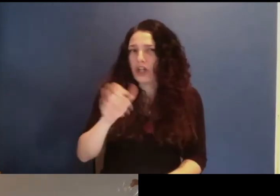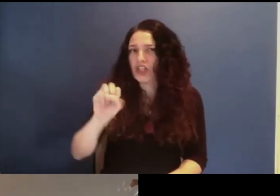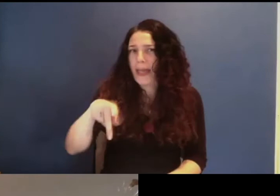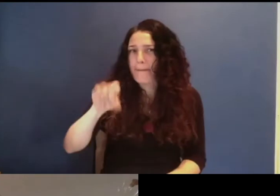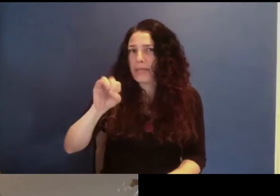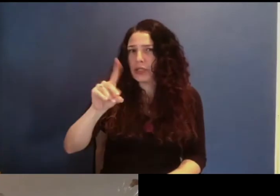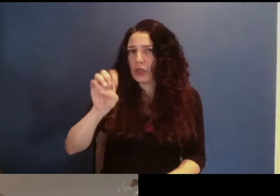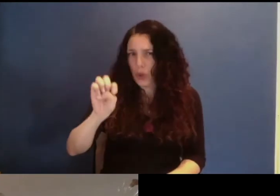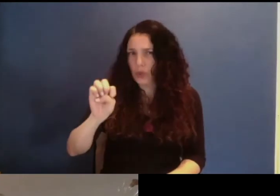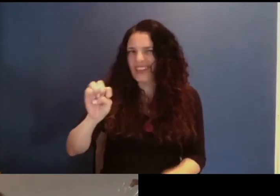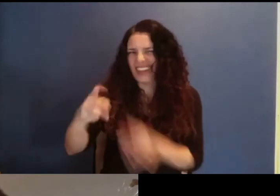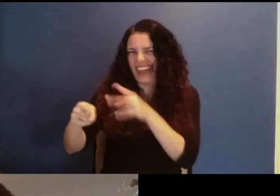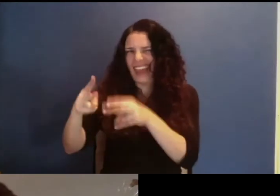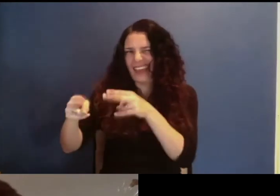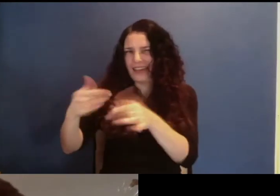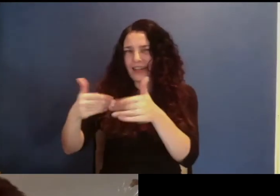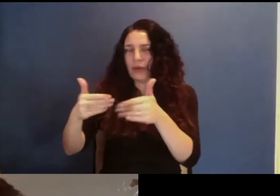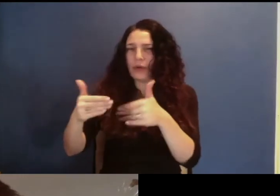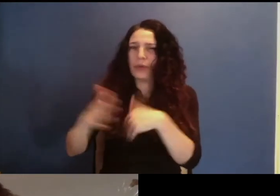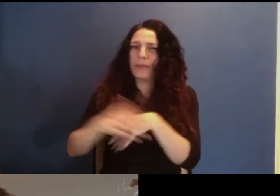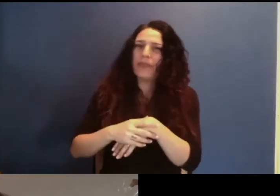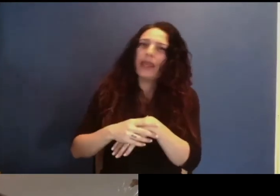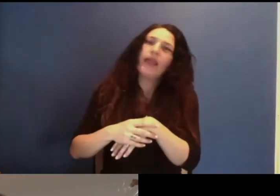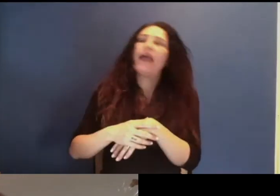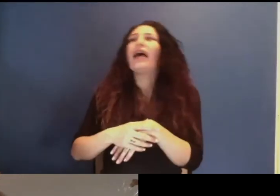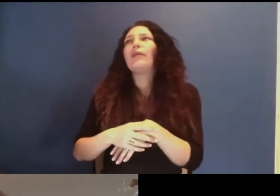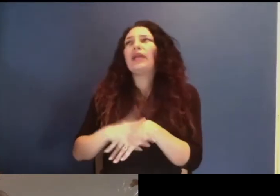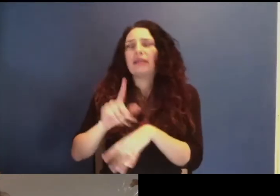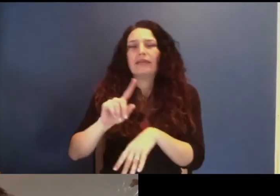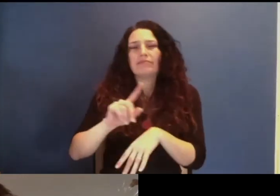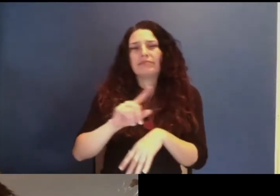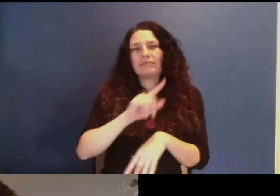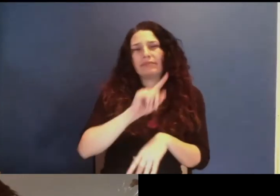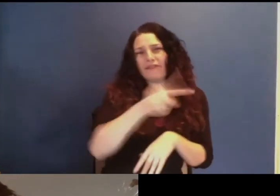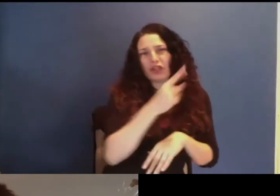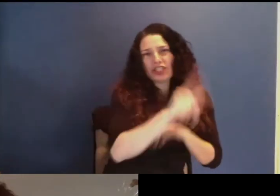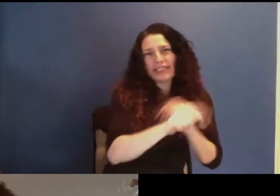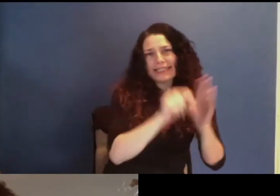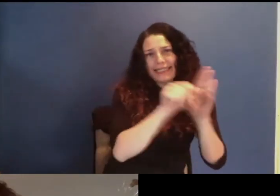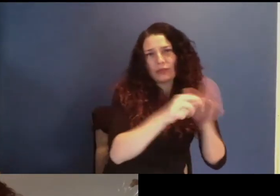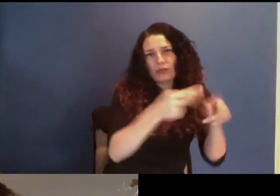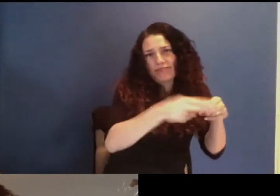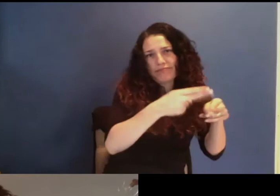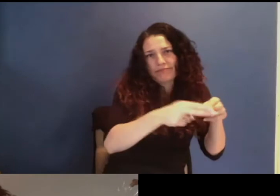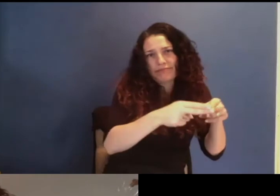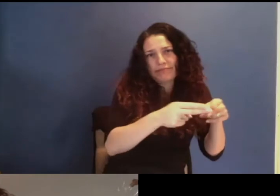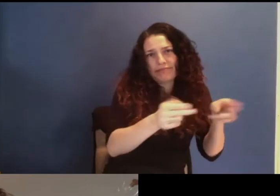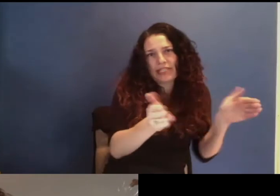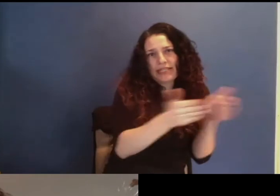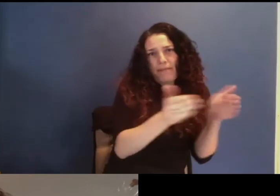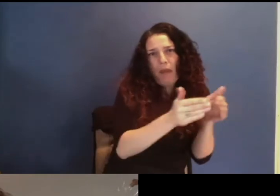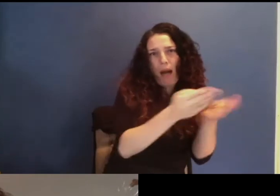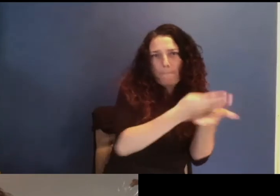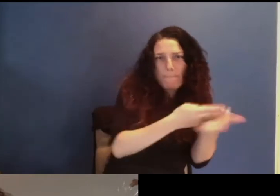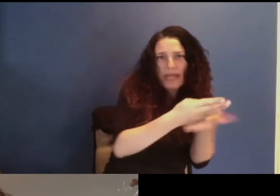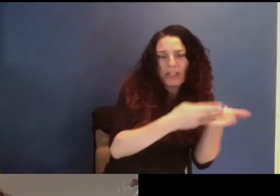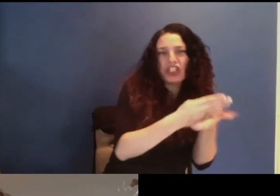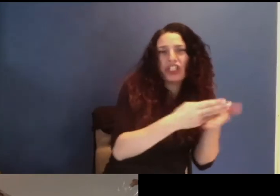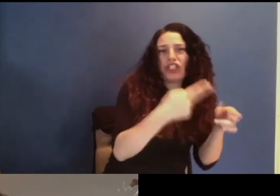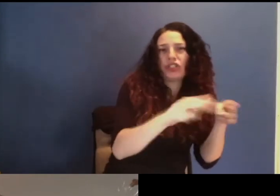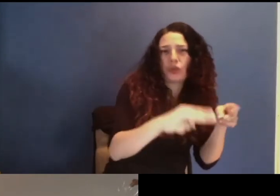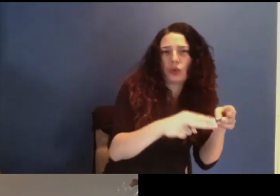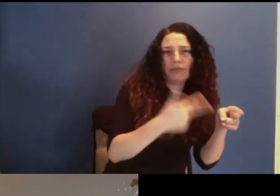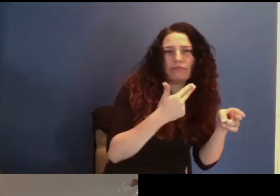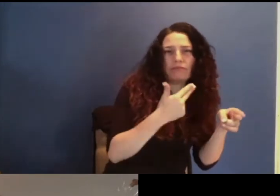small, mostly out of necessity, and it was also a shorter show, and the budget was smaller. So like, I feel like Ryan was kind